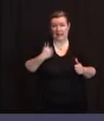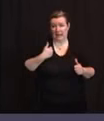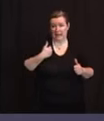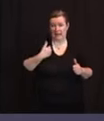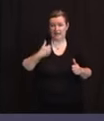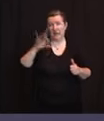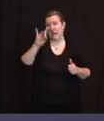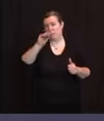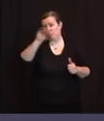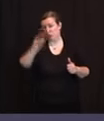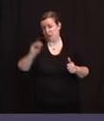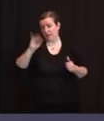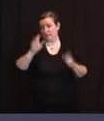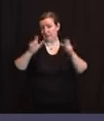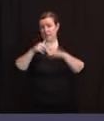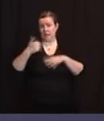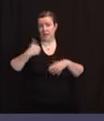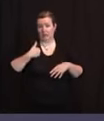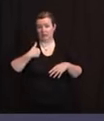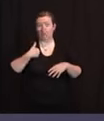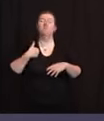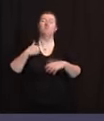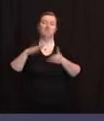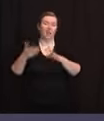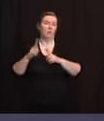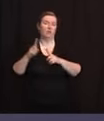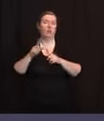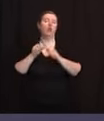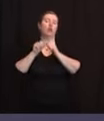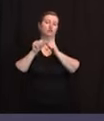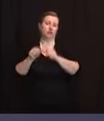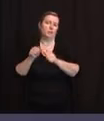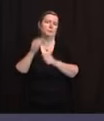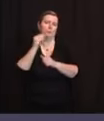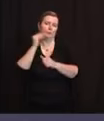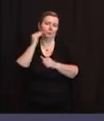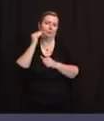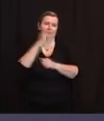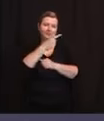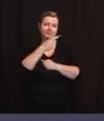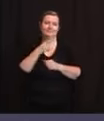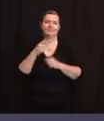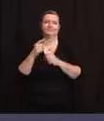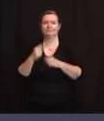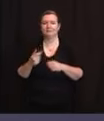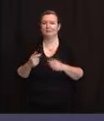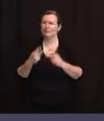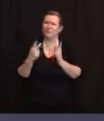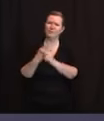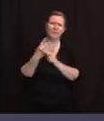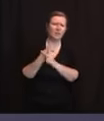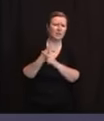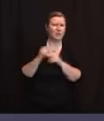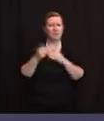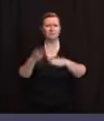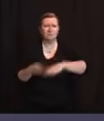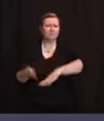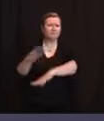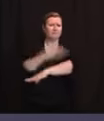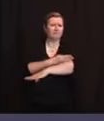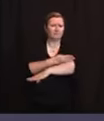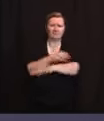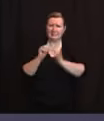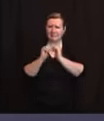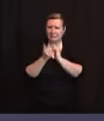last point I make. It isn't just us. We are doing everything we can to figure out what we can do better. God forbid if this